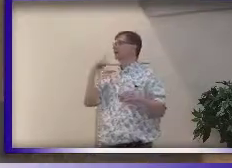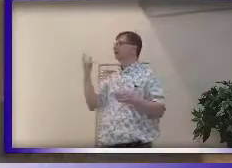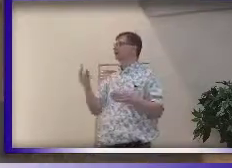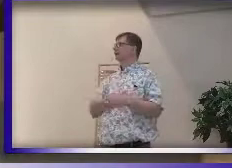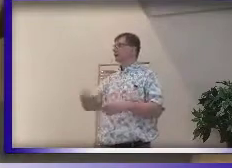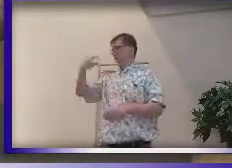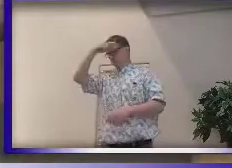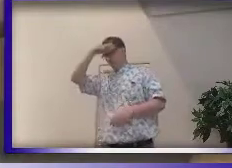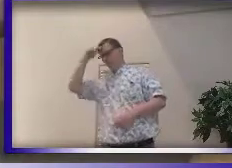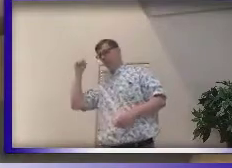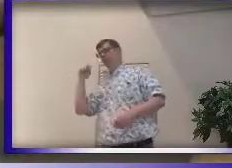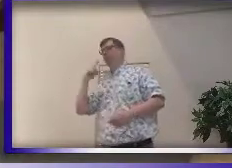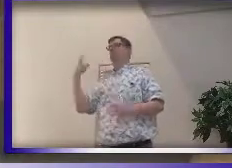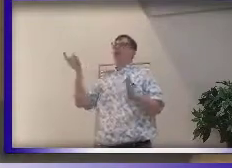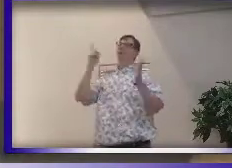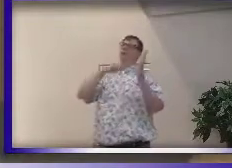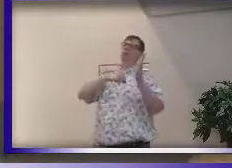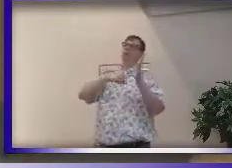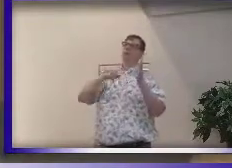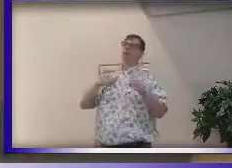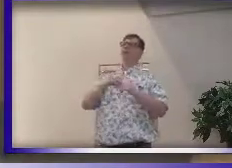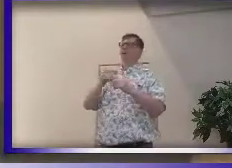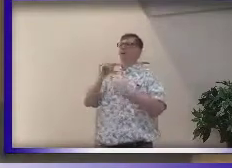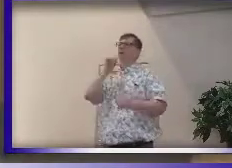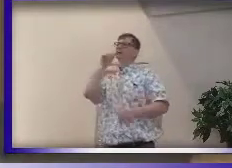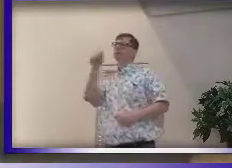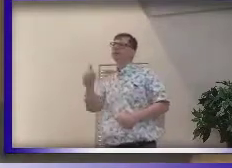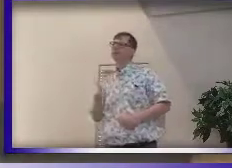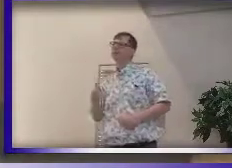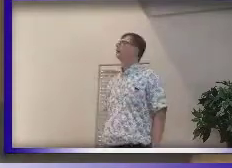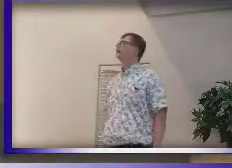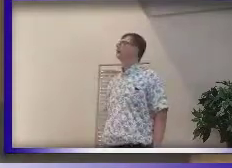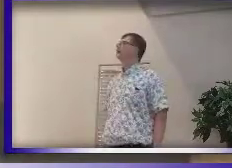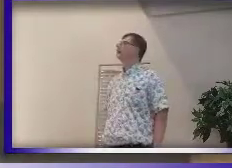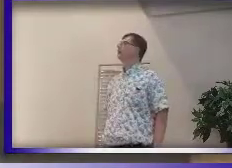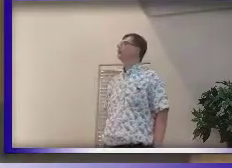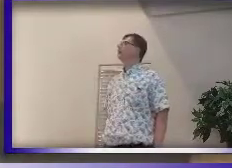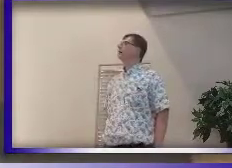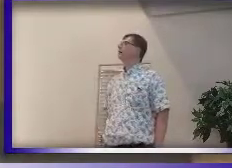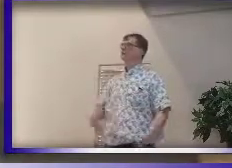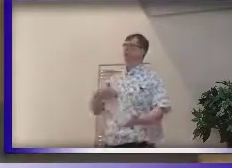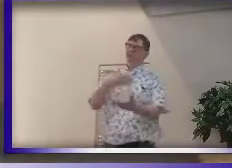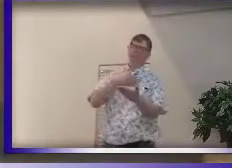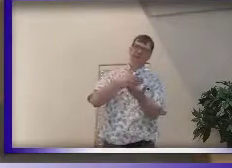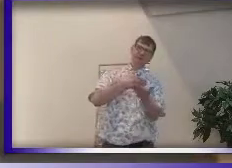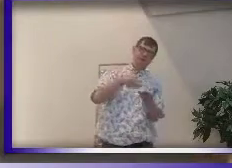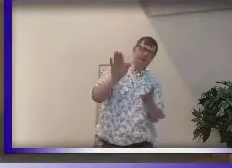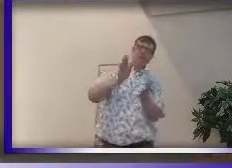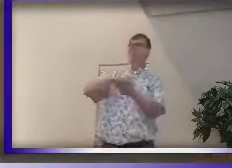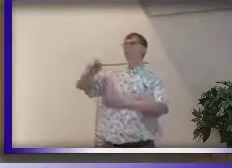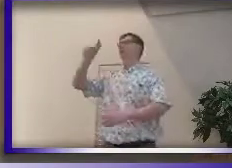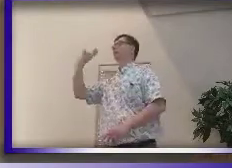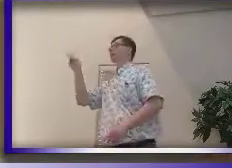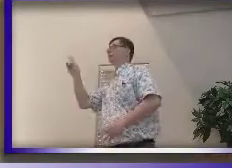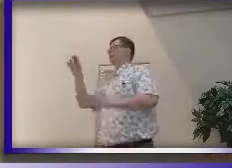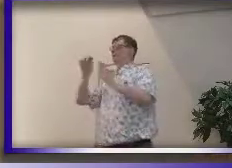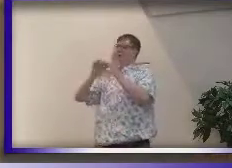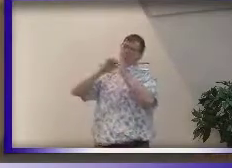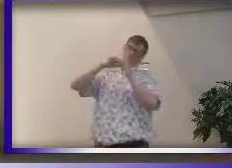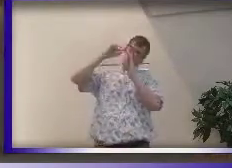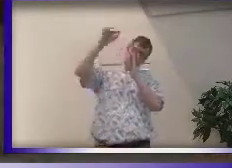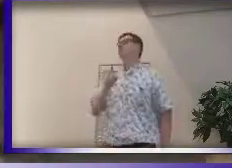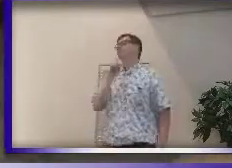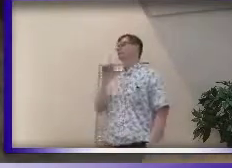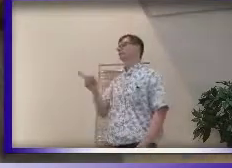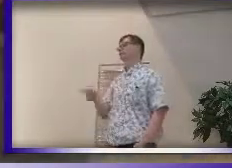Sometimes other words were used, but we won't go there. I am aware of my sister throwing me a softball. She